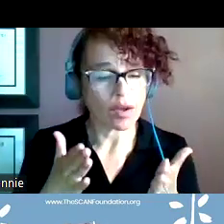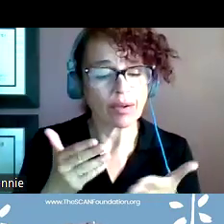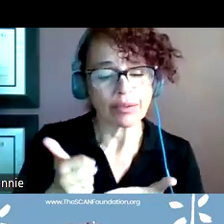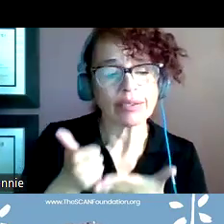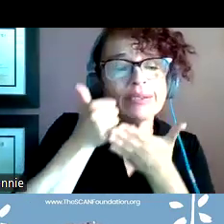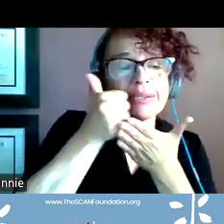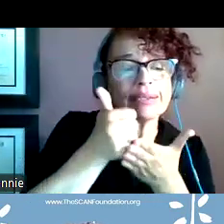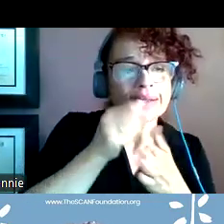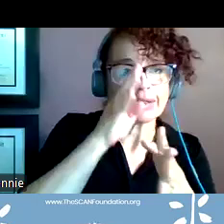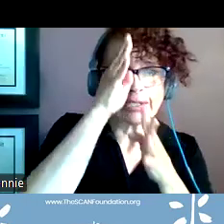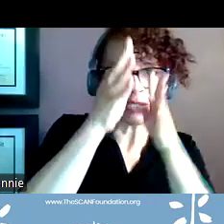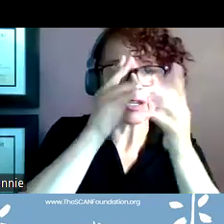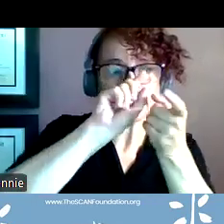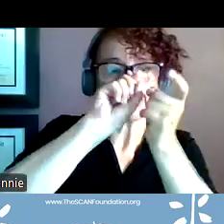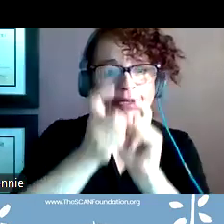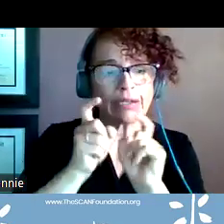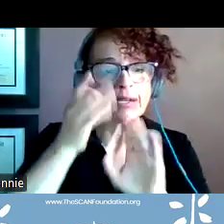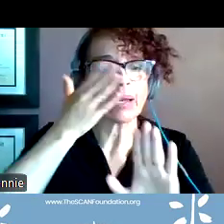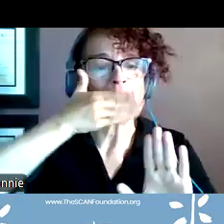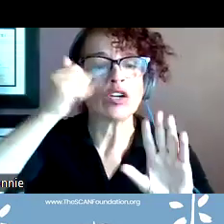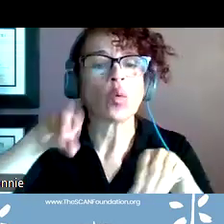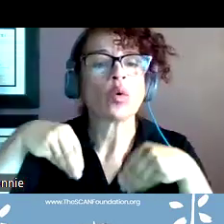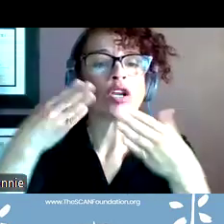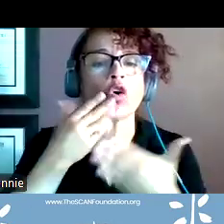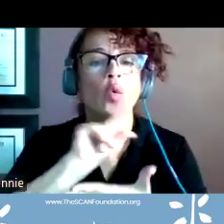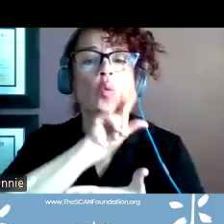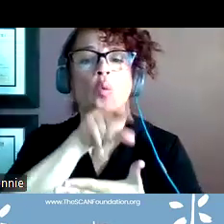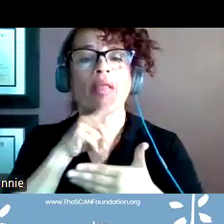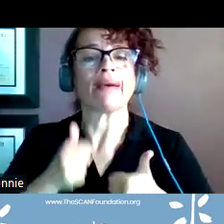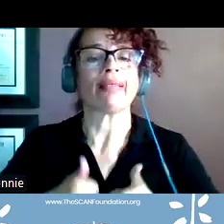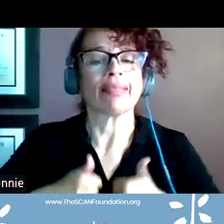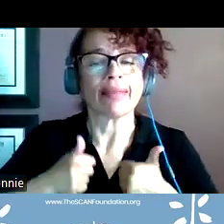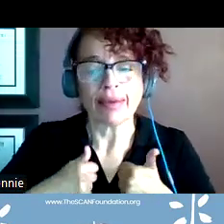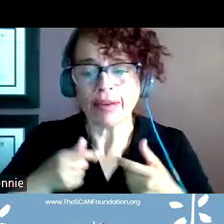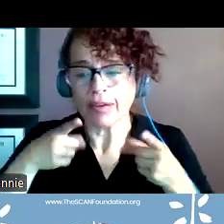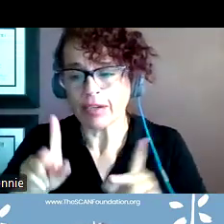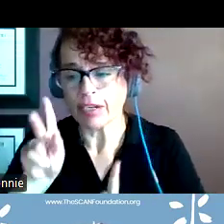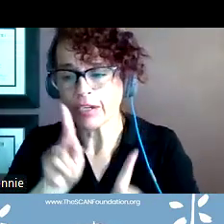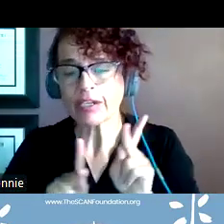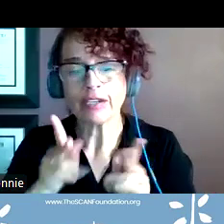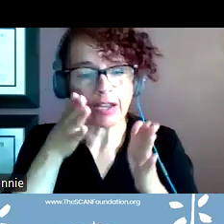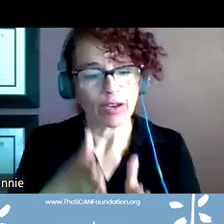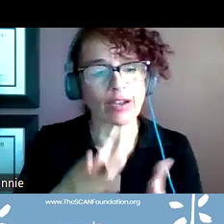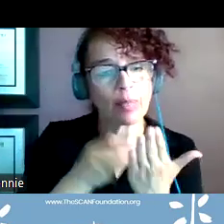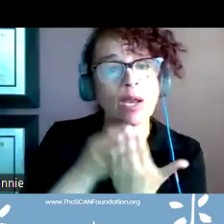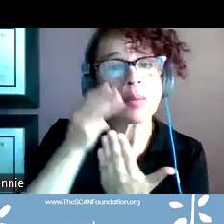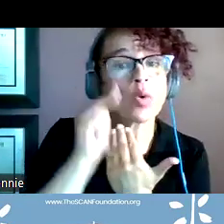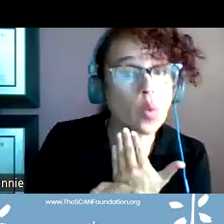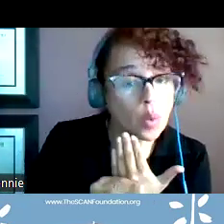them implement changes that's going to better provide a quality of life while folks are in these programs.